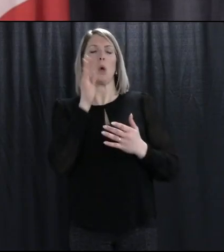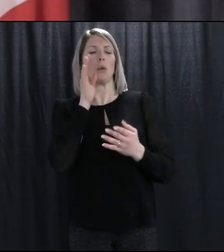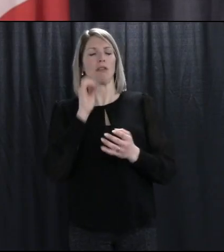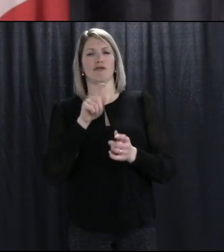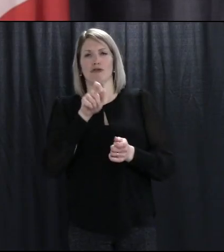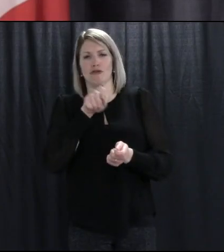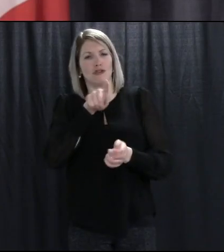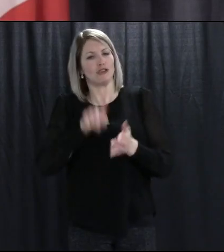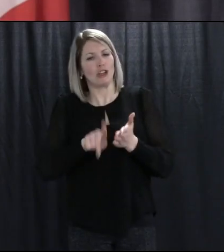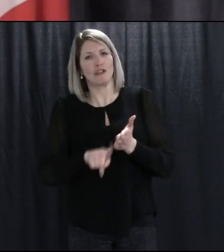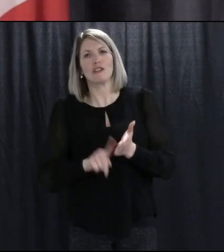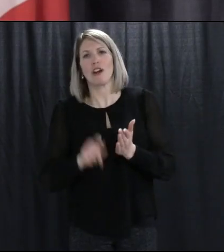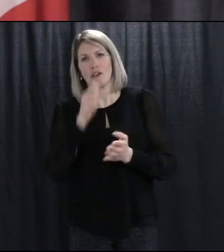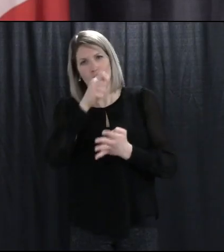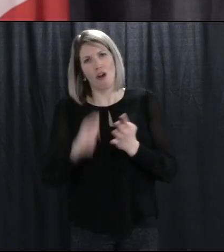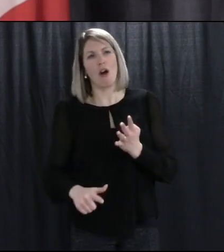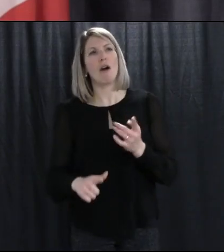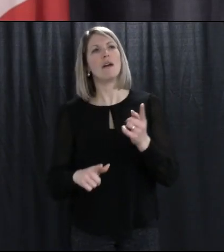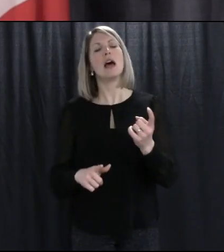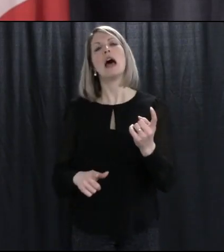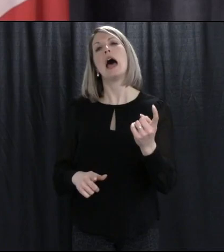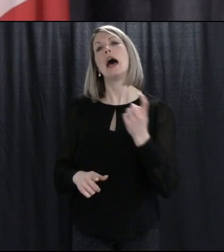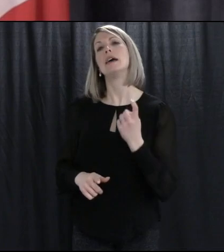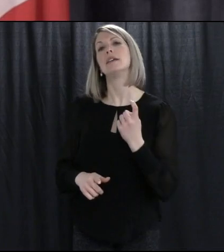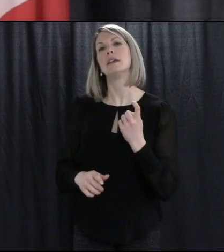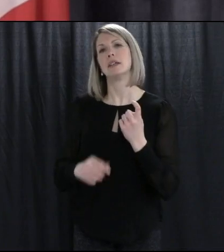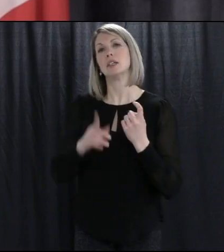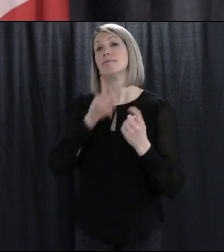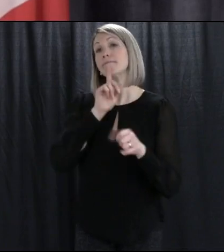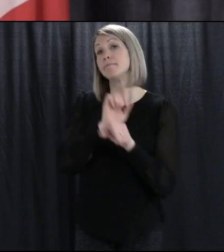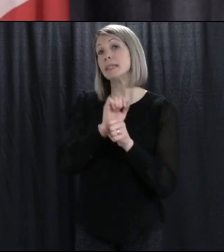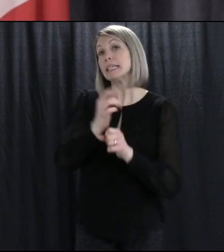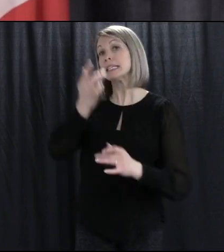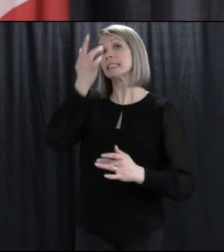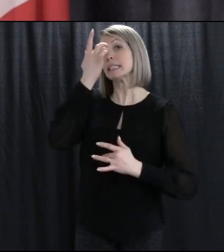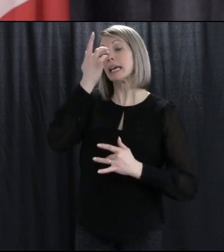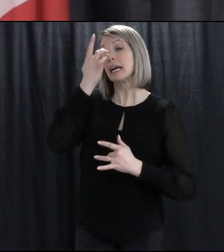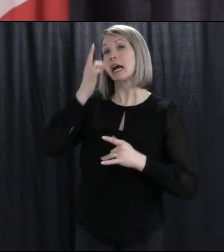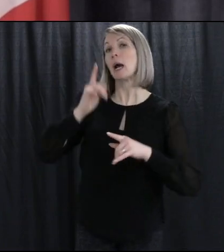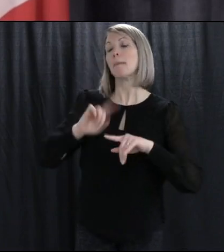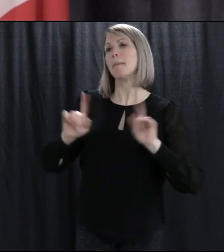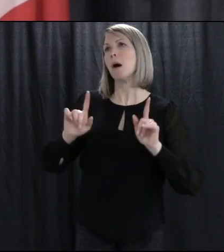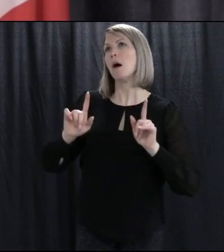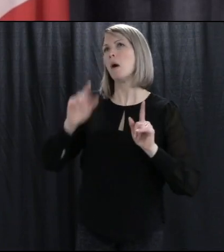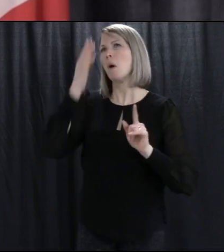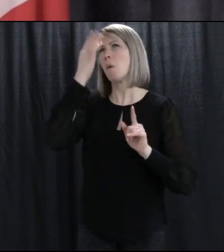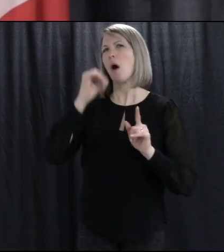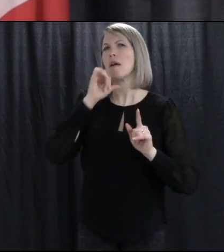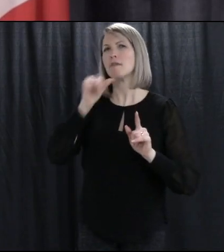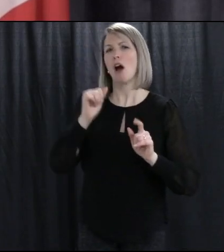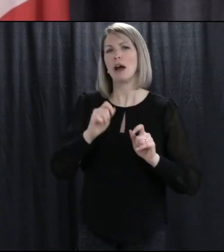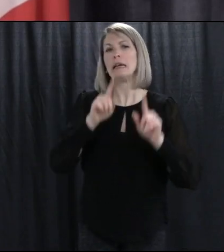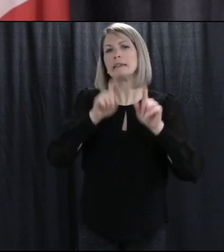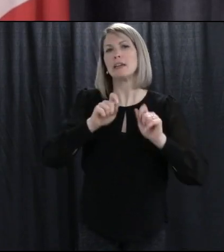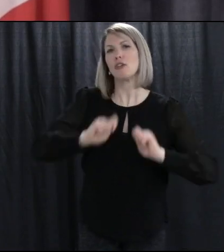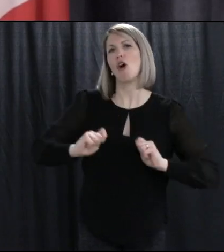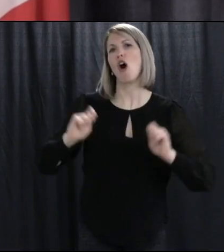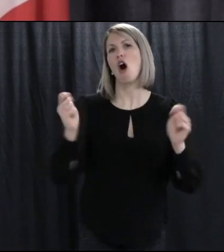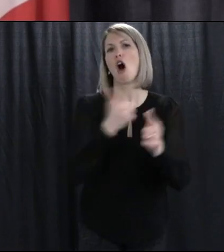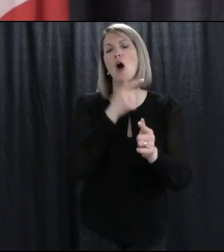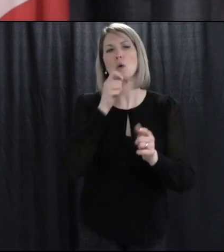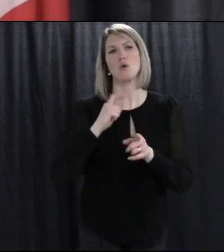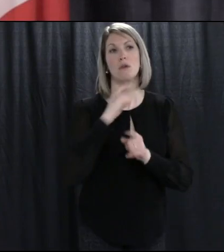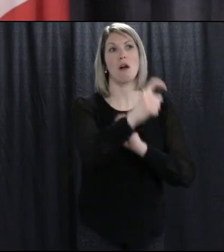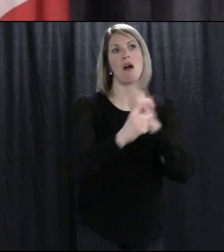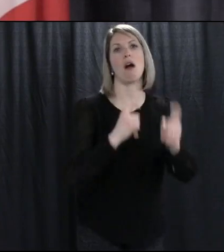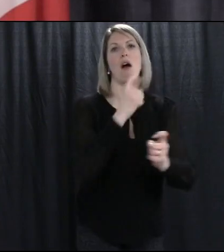symptoms never get severe enough to warrant hospitalization. What's stopping you from being able to do much more widespread testing? So we have to be careful, as